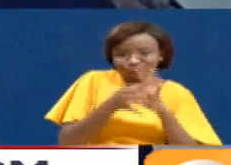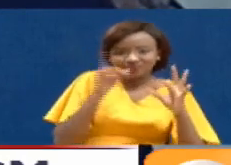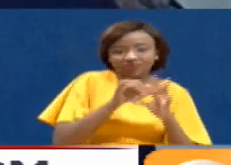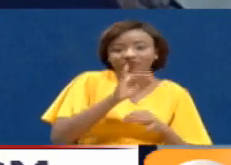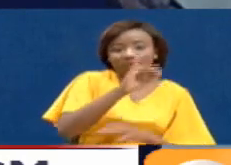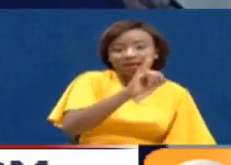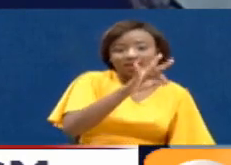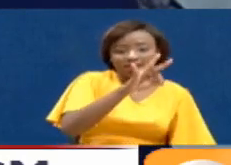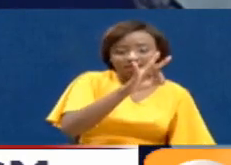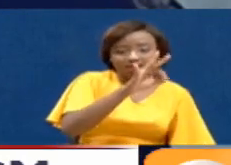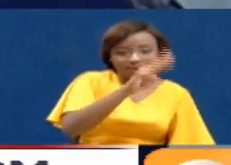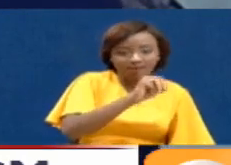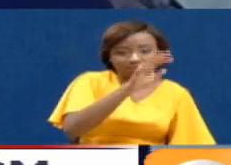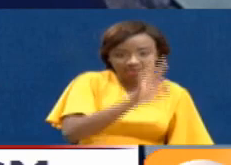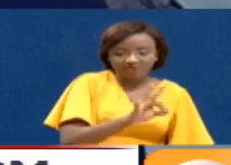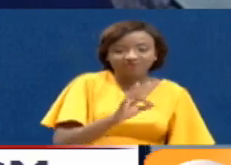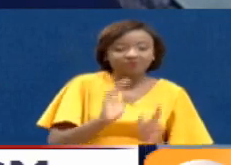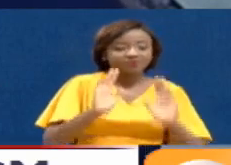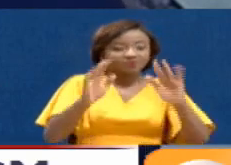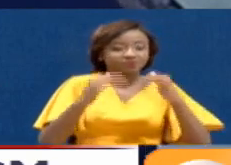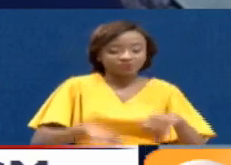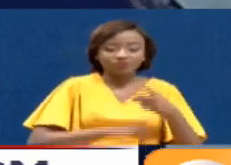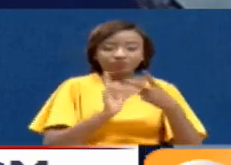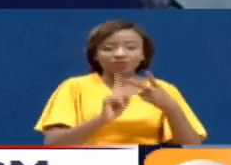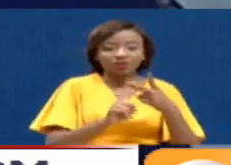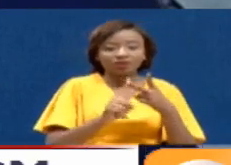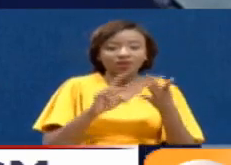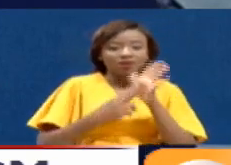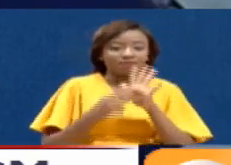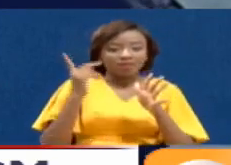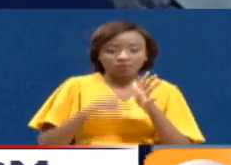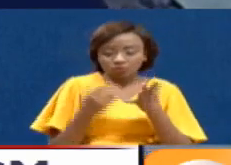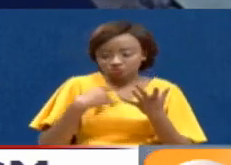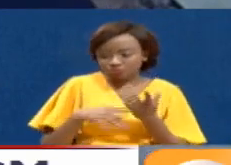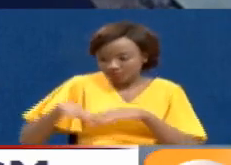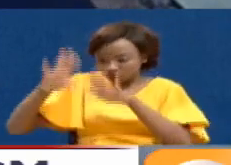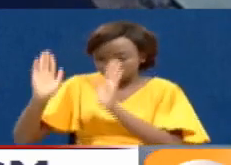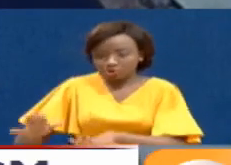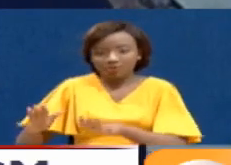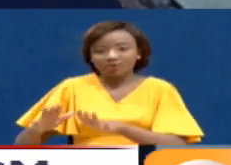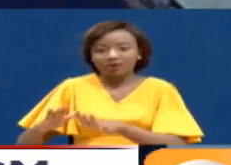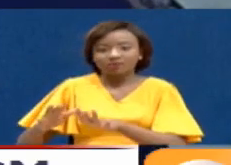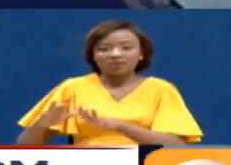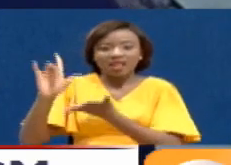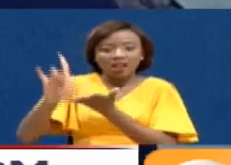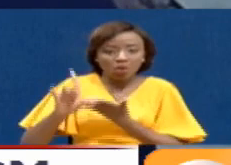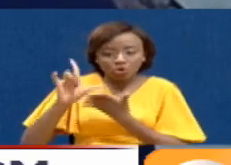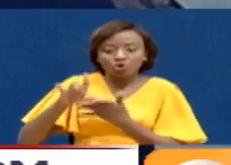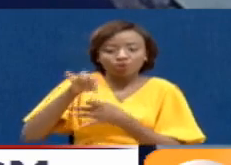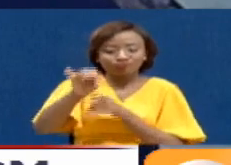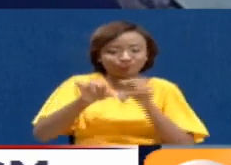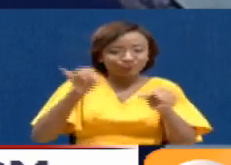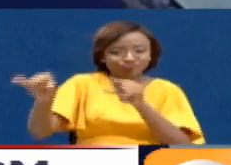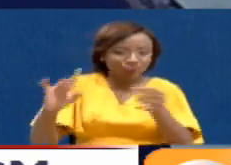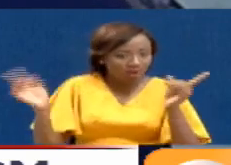from freezing servicing of foreign multilateral debt immediately, waiving interest